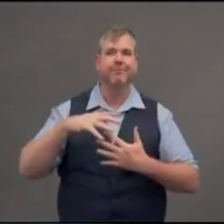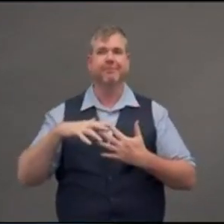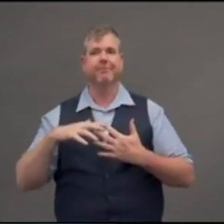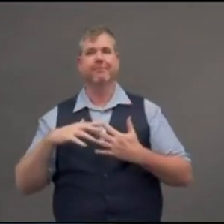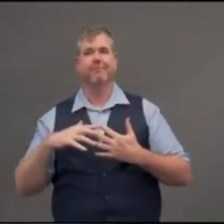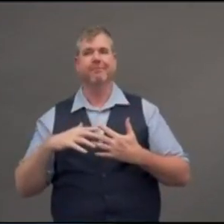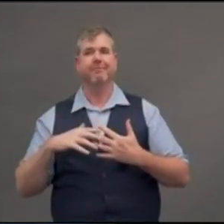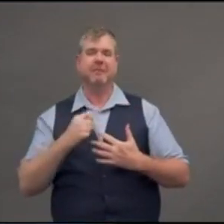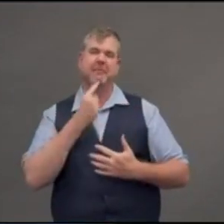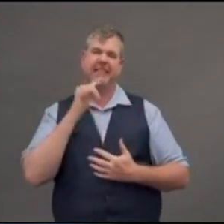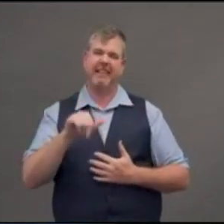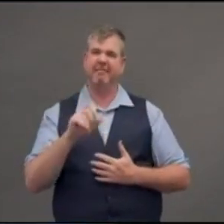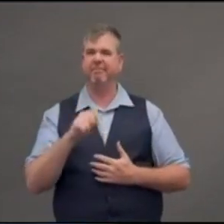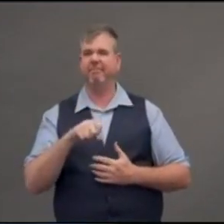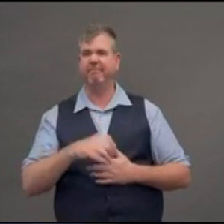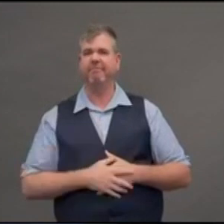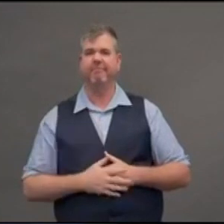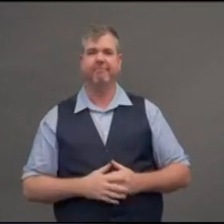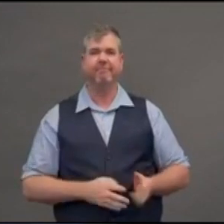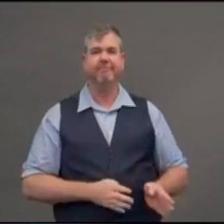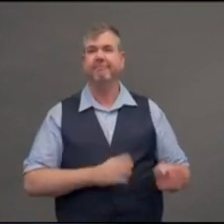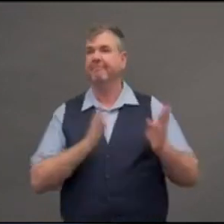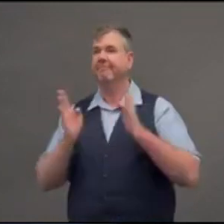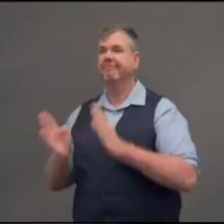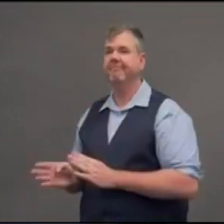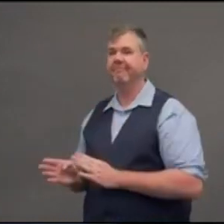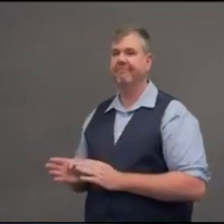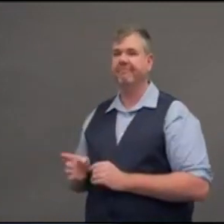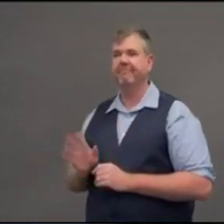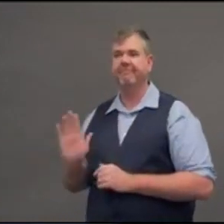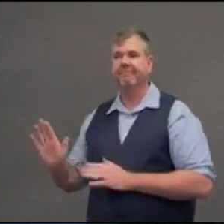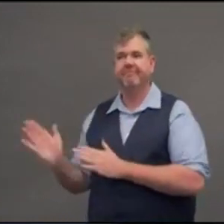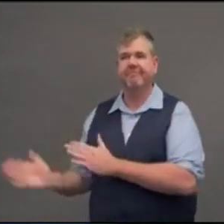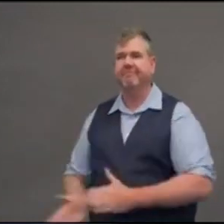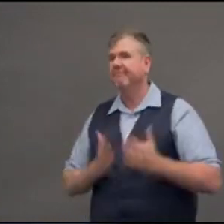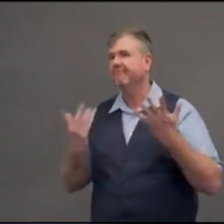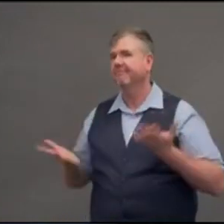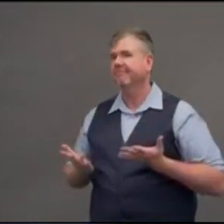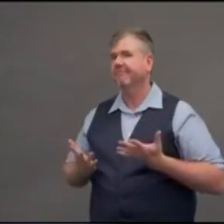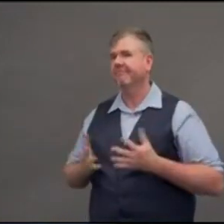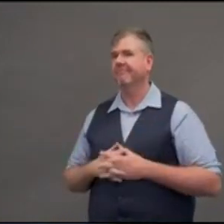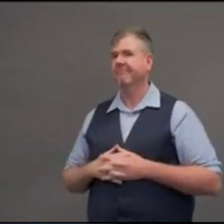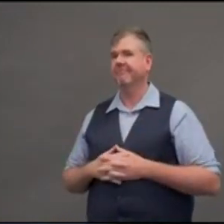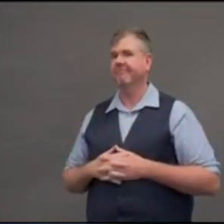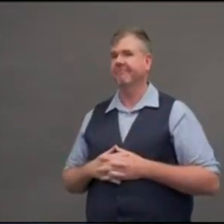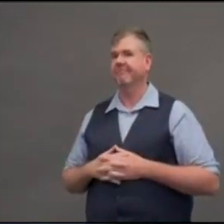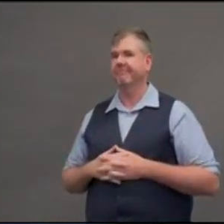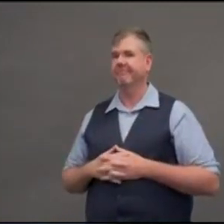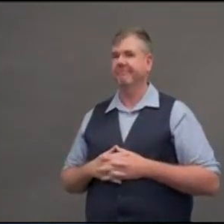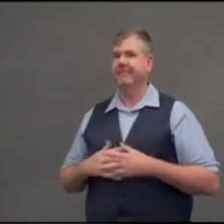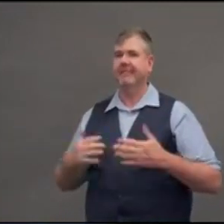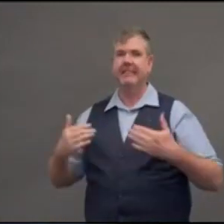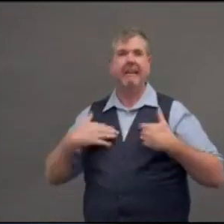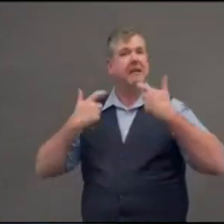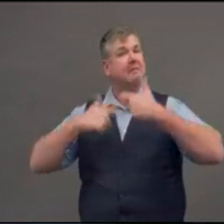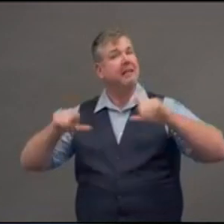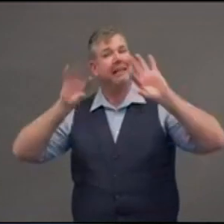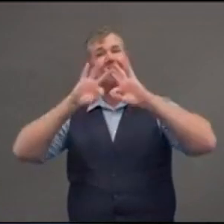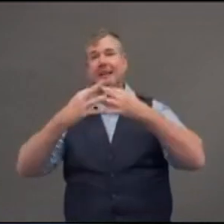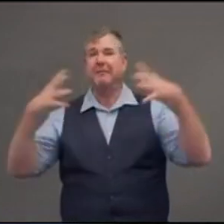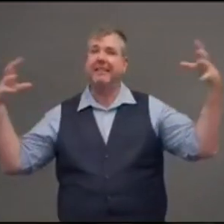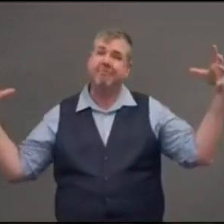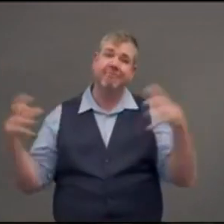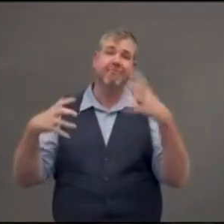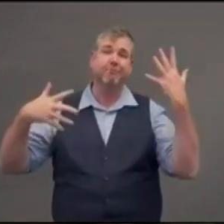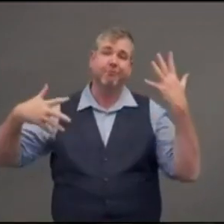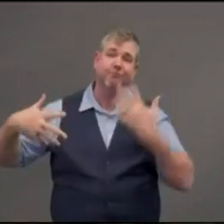plan to do? I think first meet up with, have a big family gathering with a lot of my